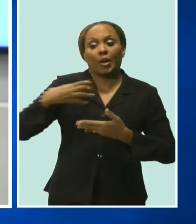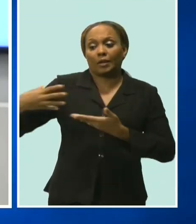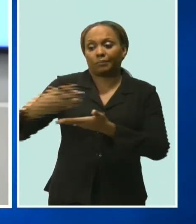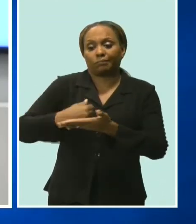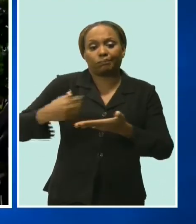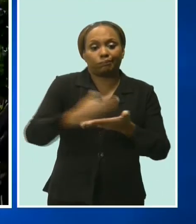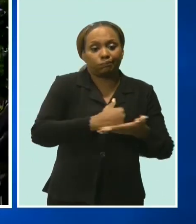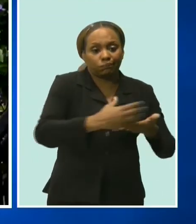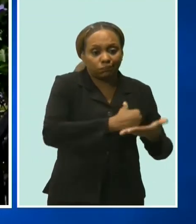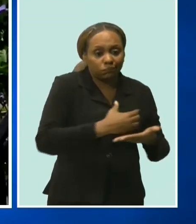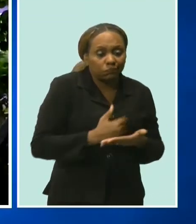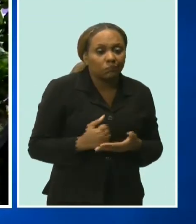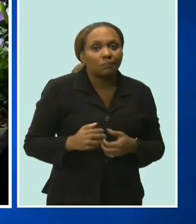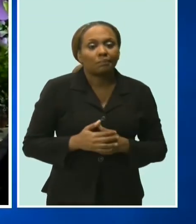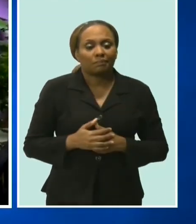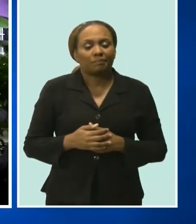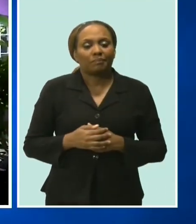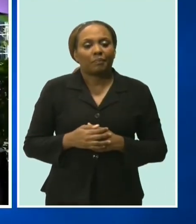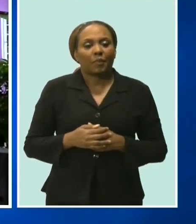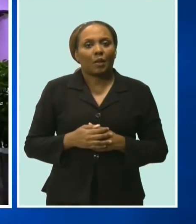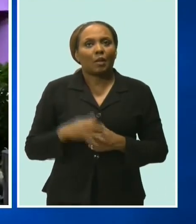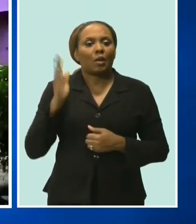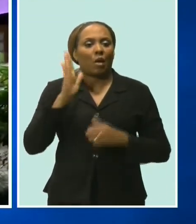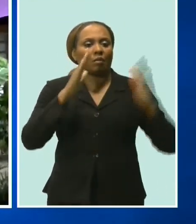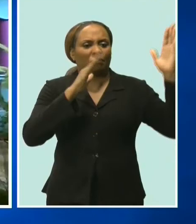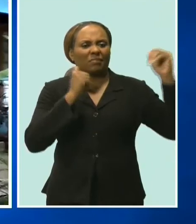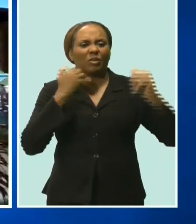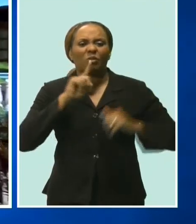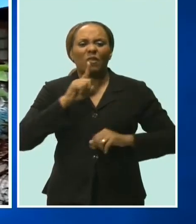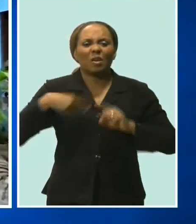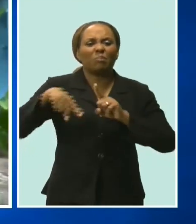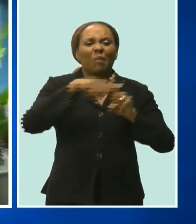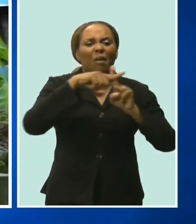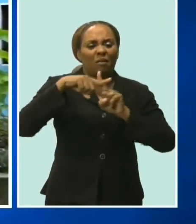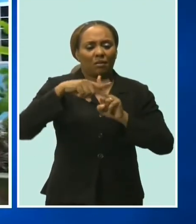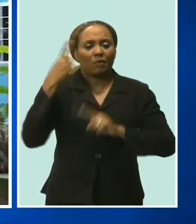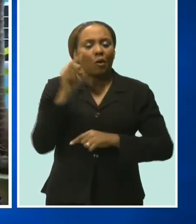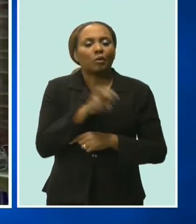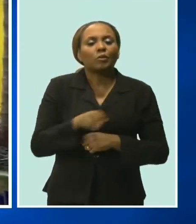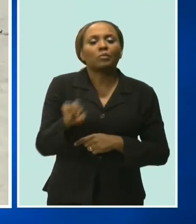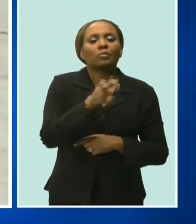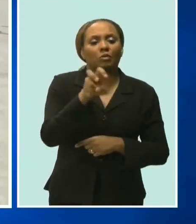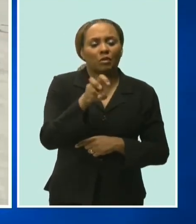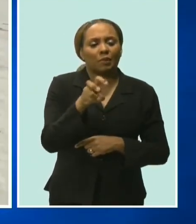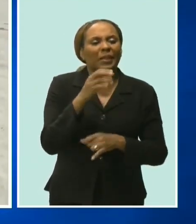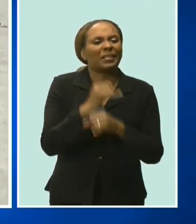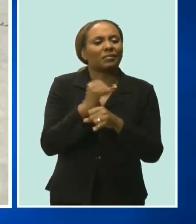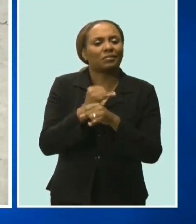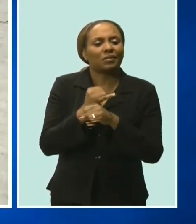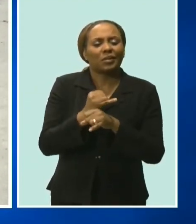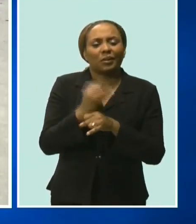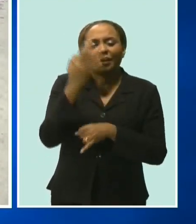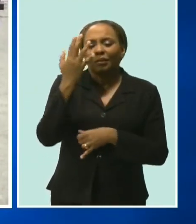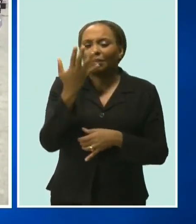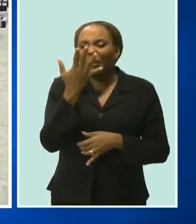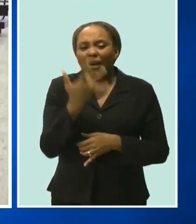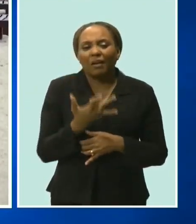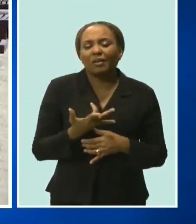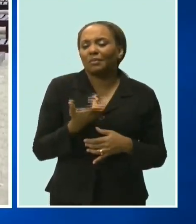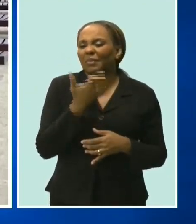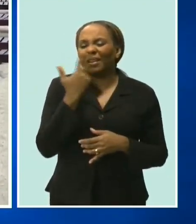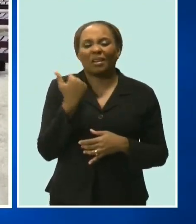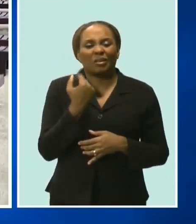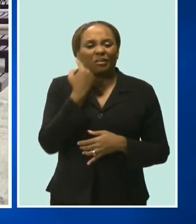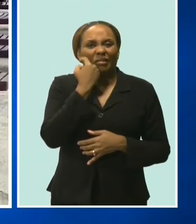foreign exchange. This is expected to have a positive impact on the tourism sector, which has suffered from the downturn